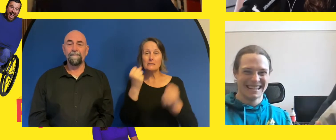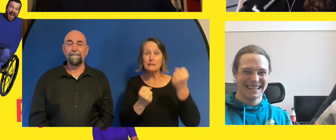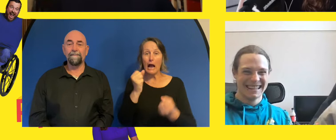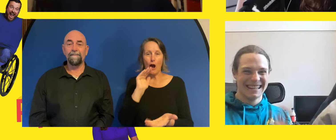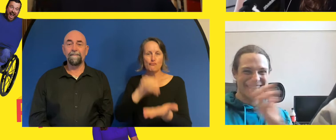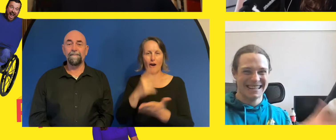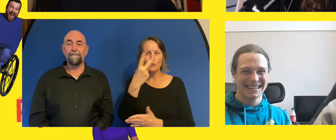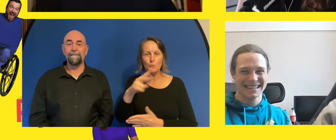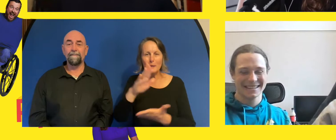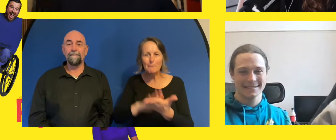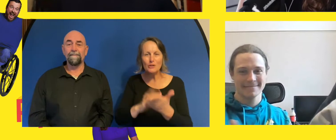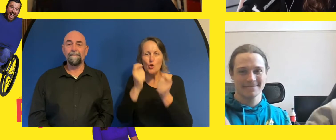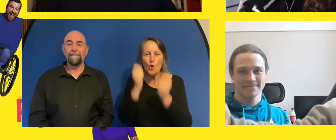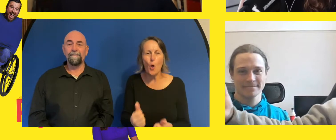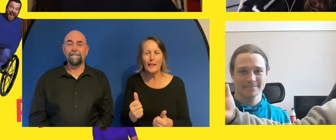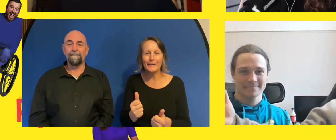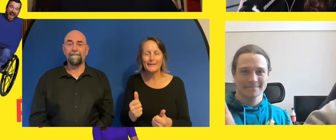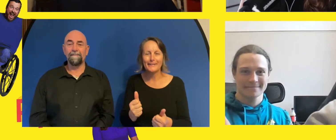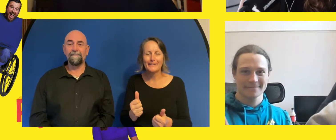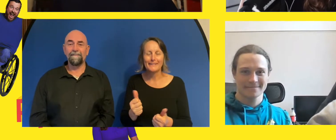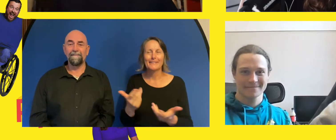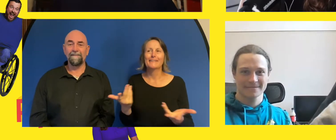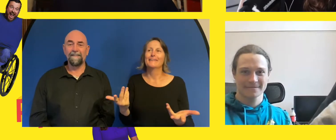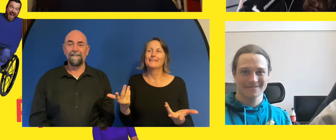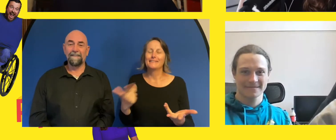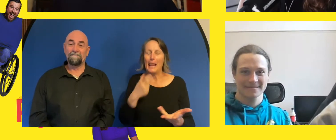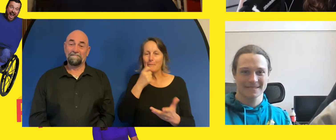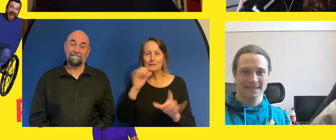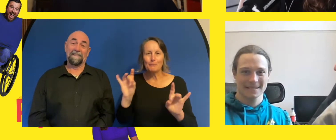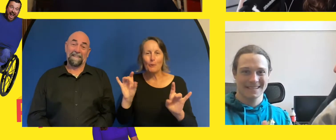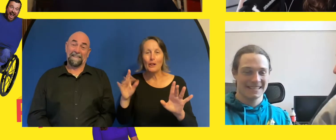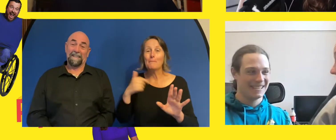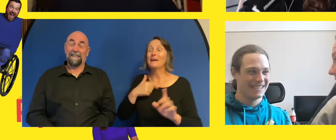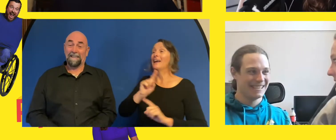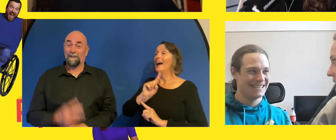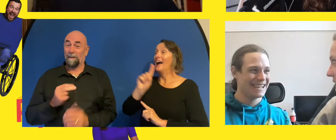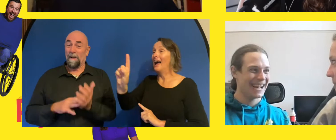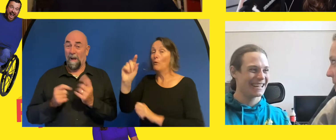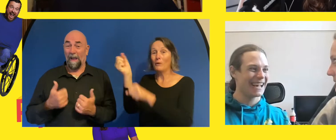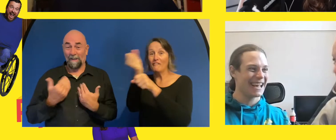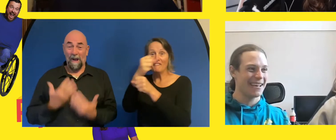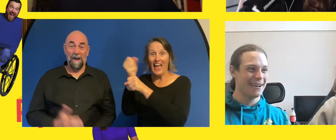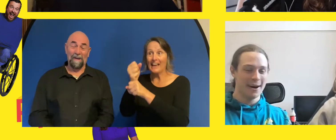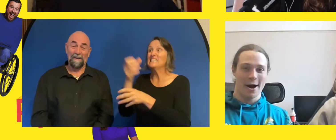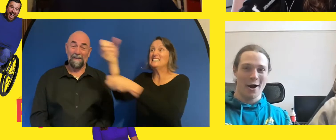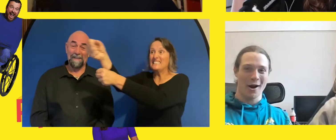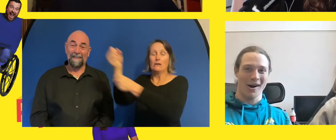to go and get the flag, and then he just had turned up at the allotment, and then and we didn't even say hello, did we? I